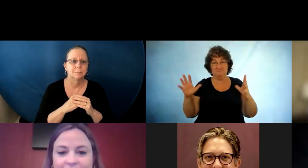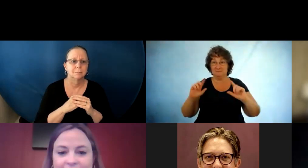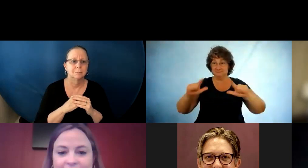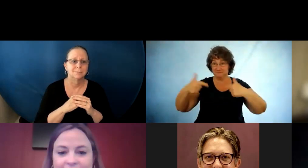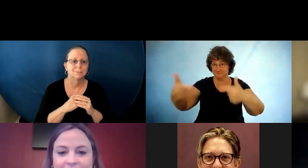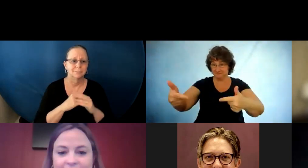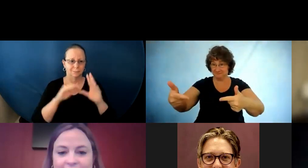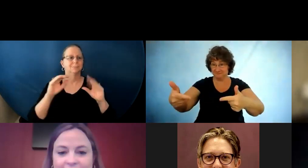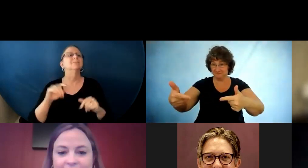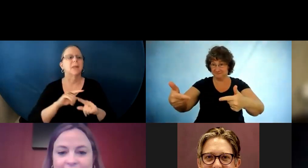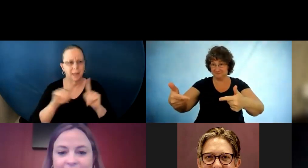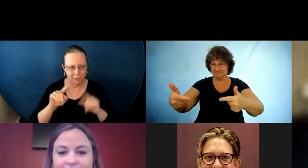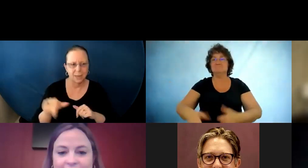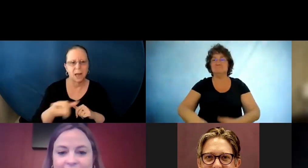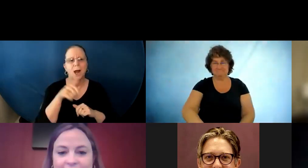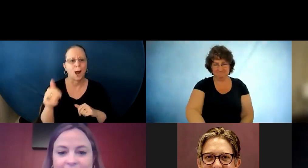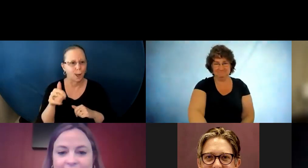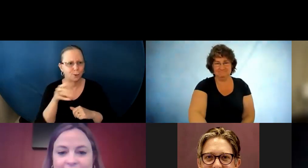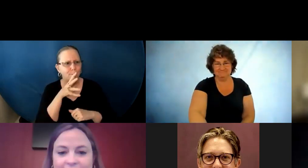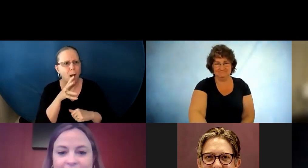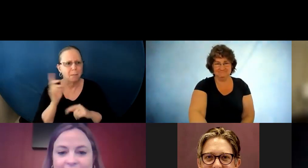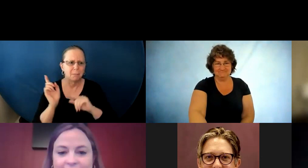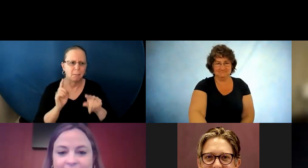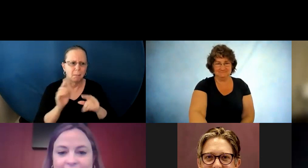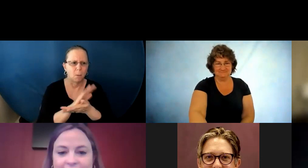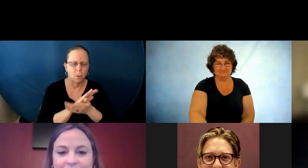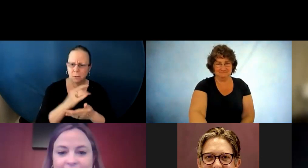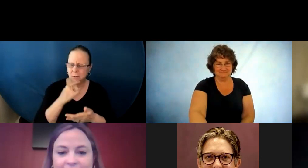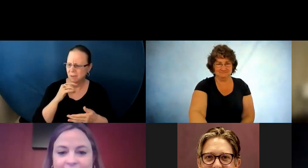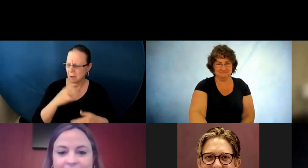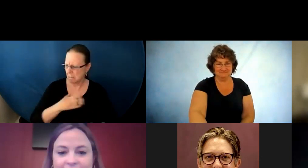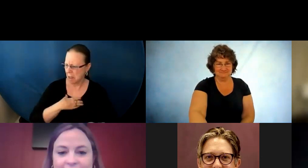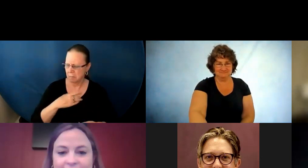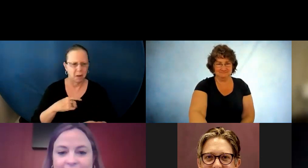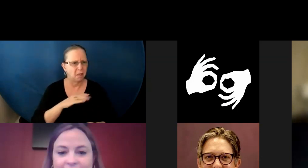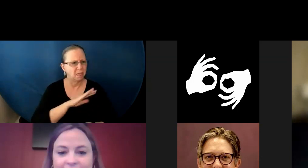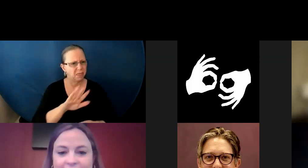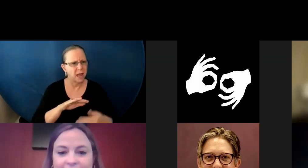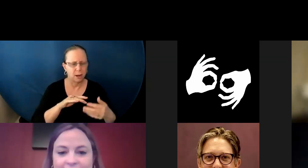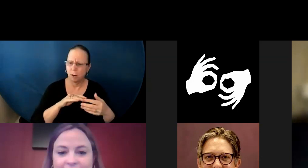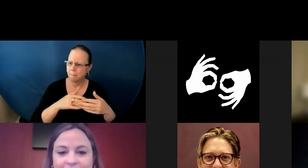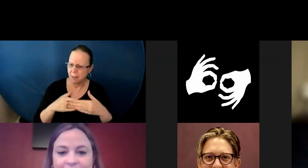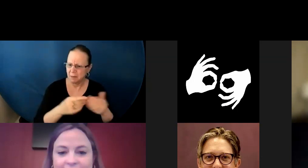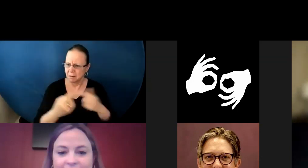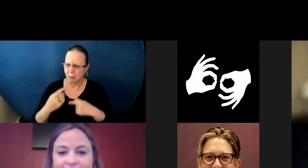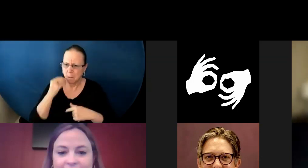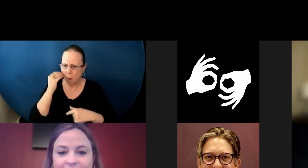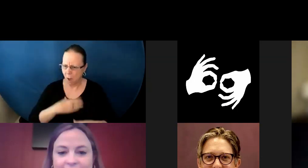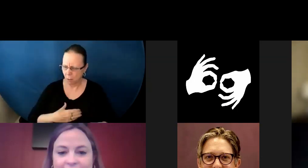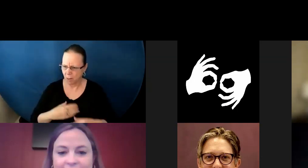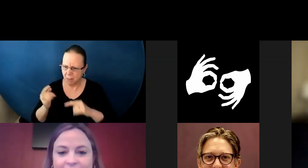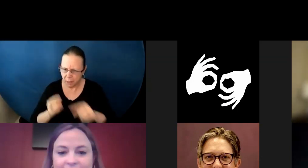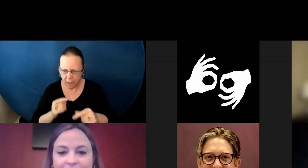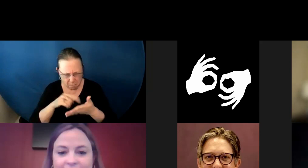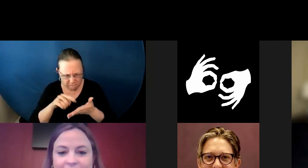Until other mamas started coming to school complaining about their babies coming home hungry. And they came to investigate the mystery of the coat